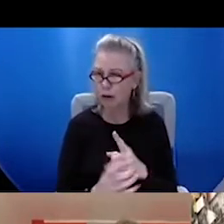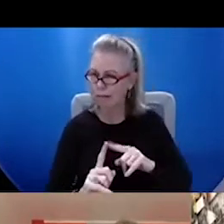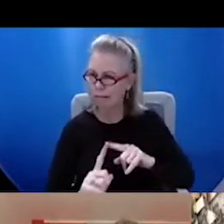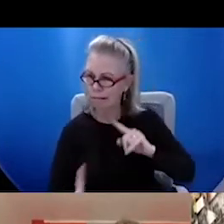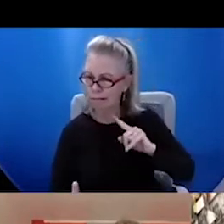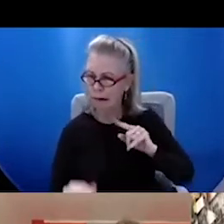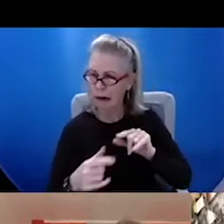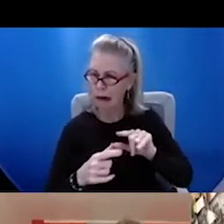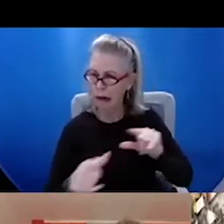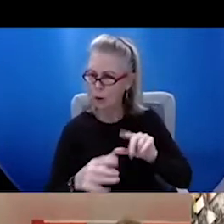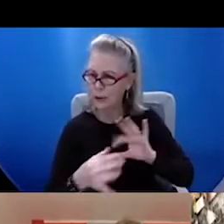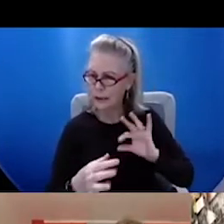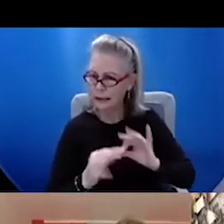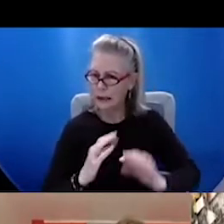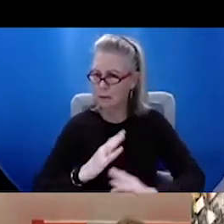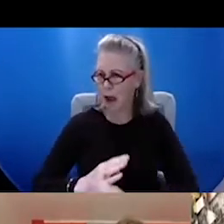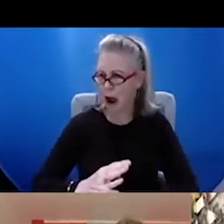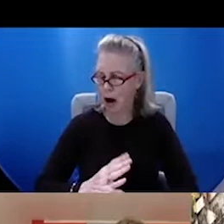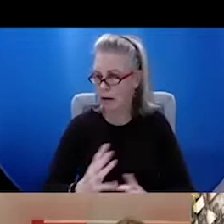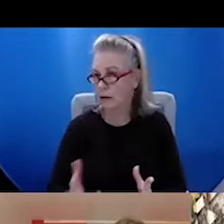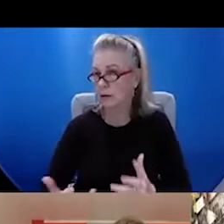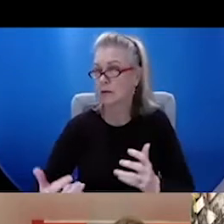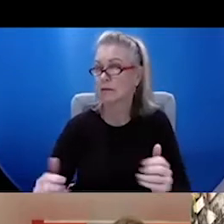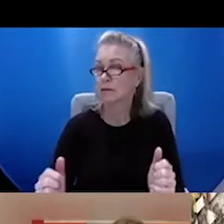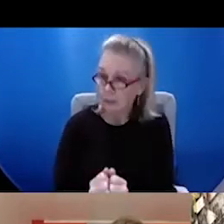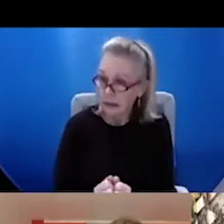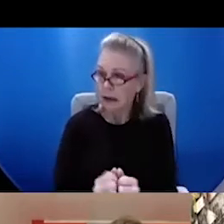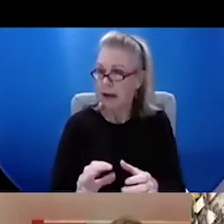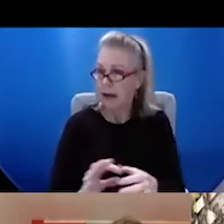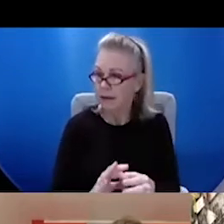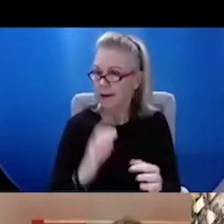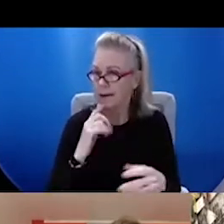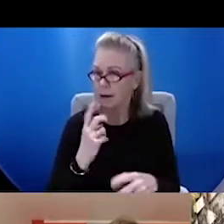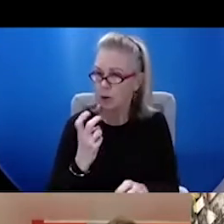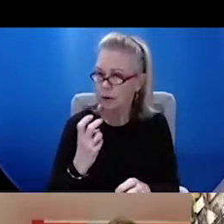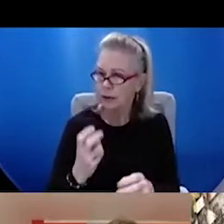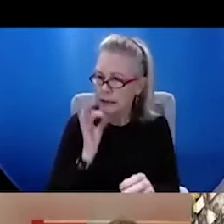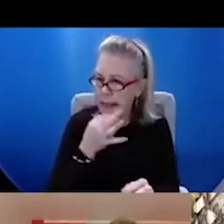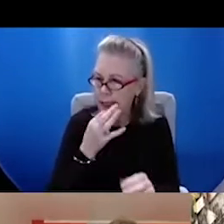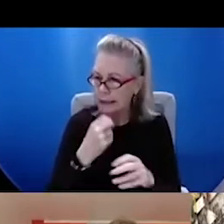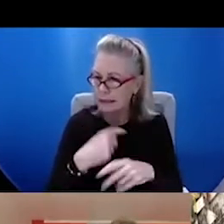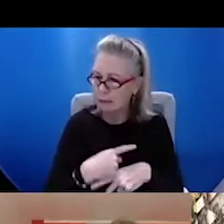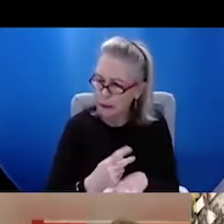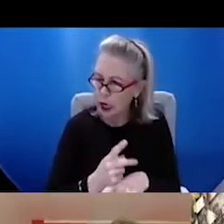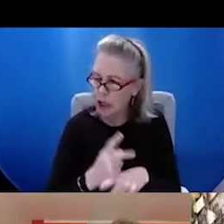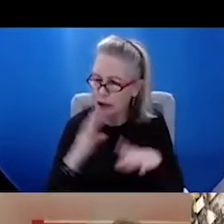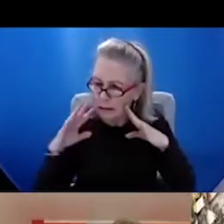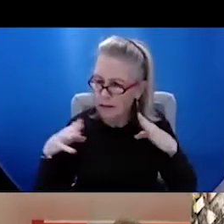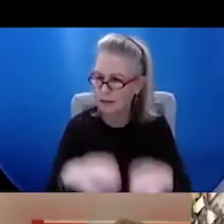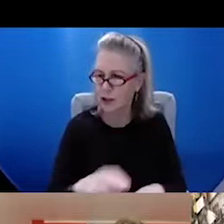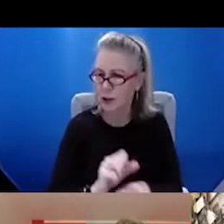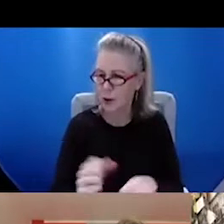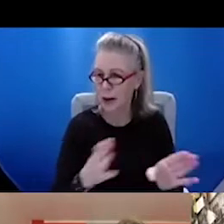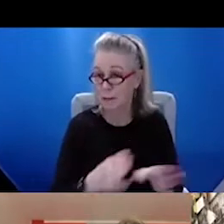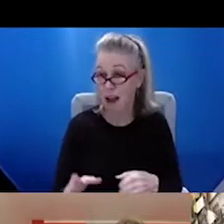barriers are coupled by tight or production-driven working plans, the labor of care and mediation that as